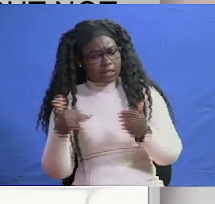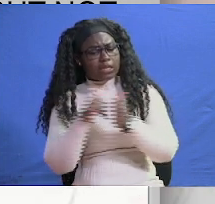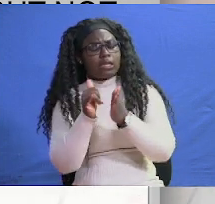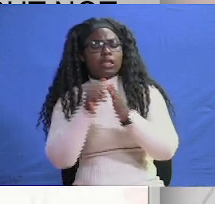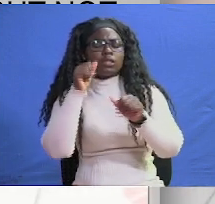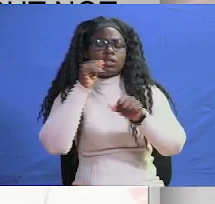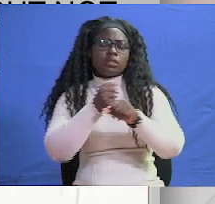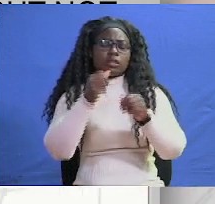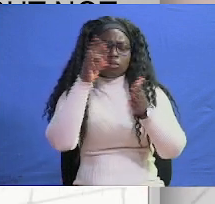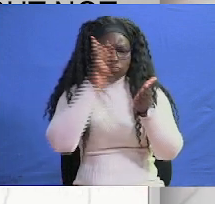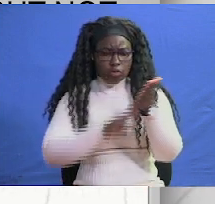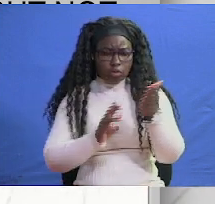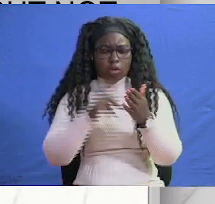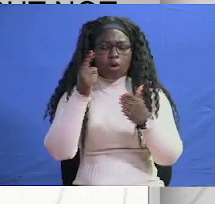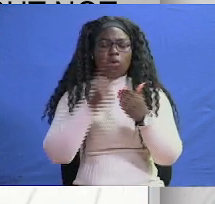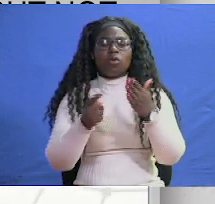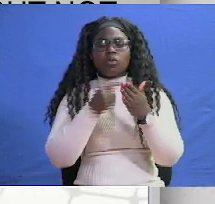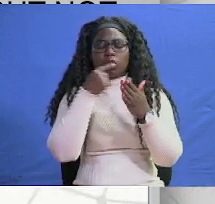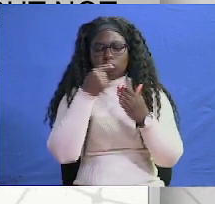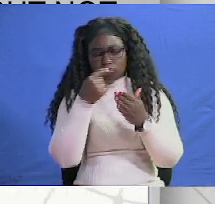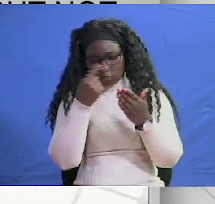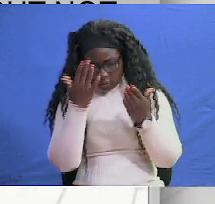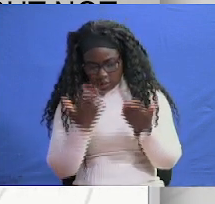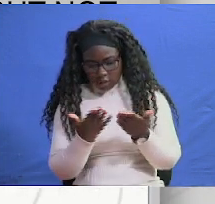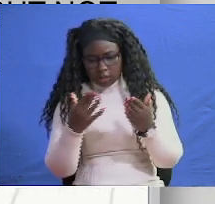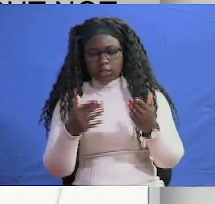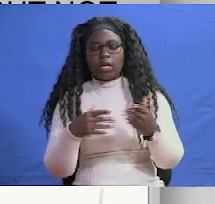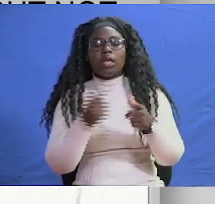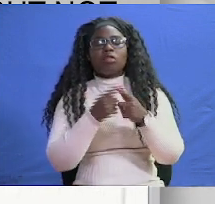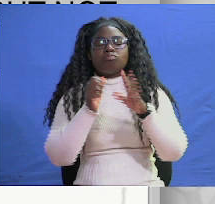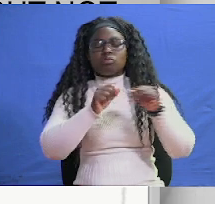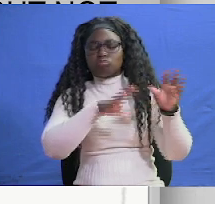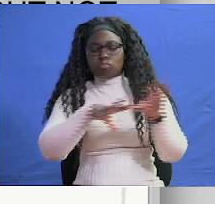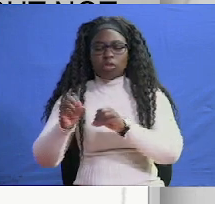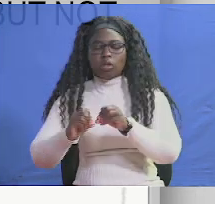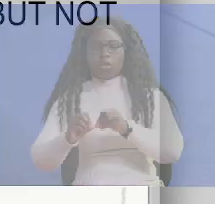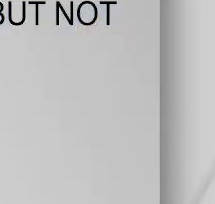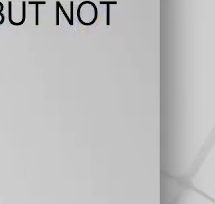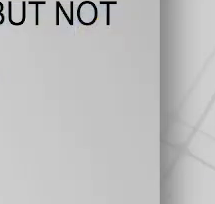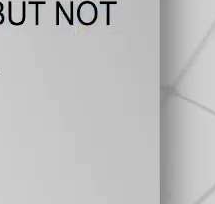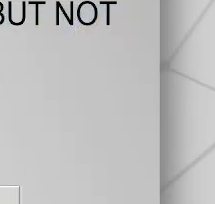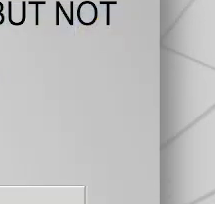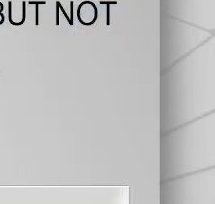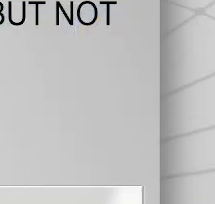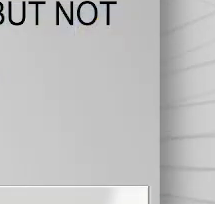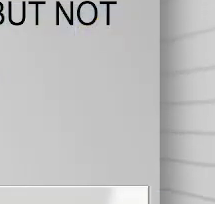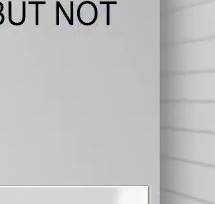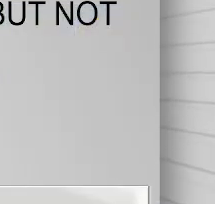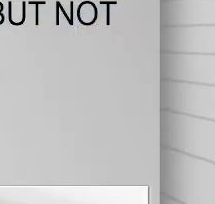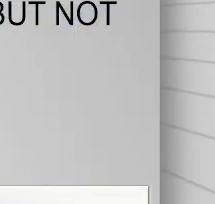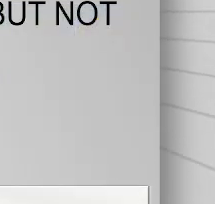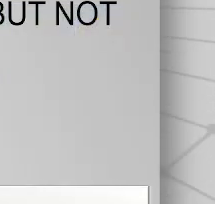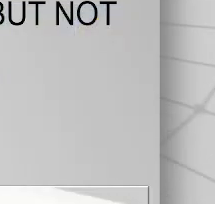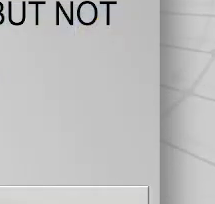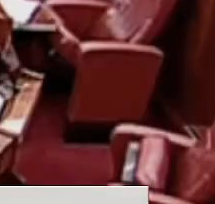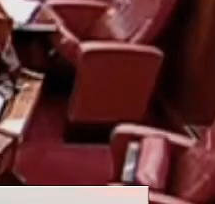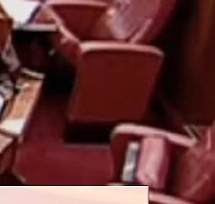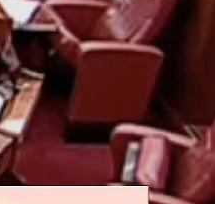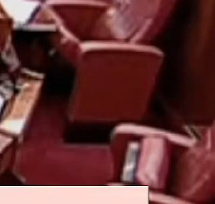call kuangalia watu manyira. The offense can only take you to hell but not to jail, certainly not a ground for